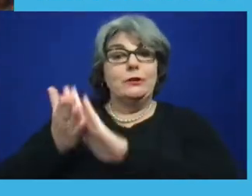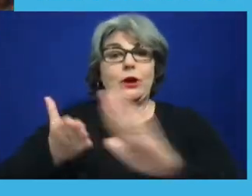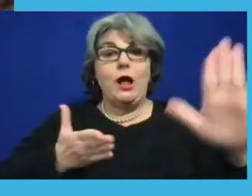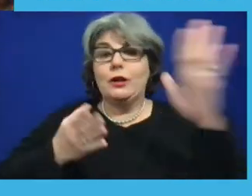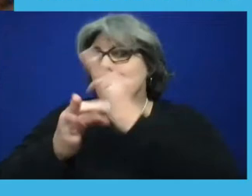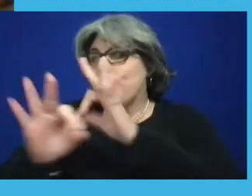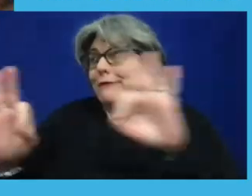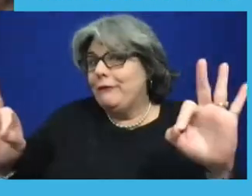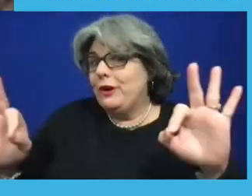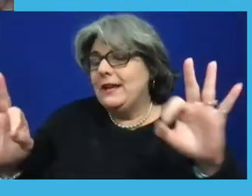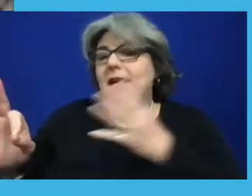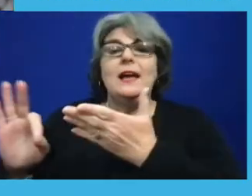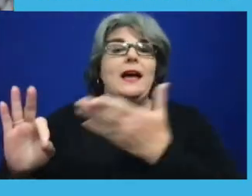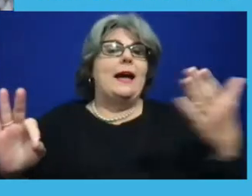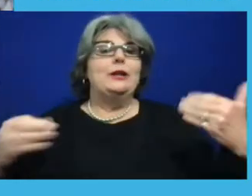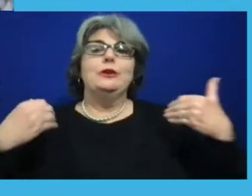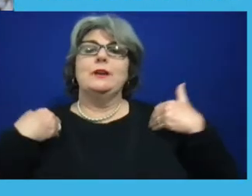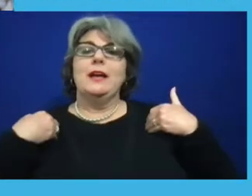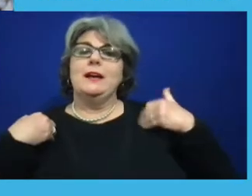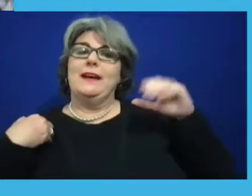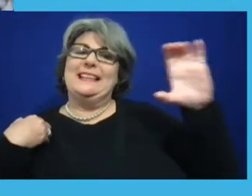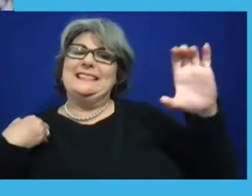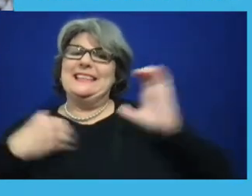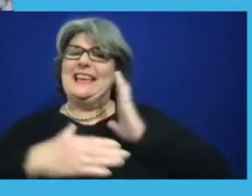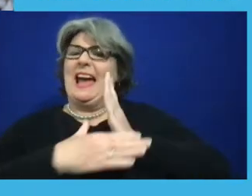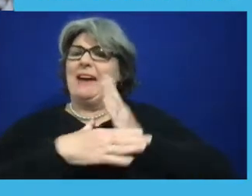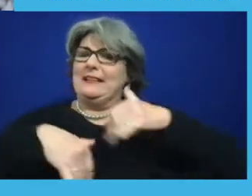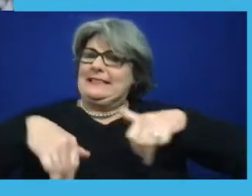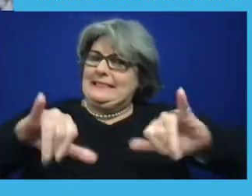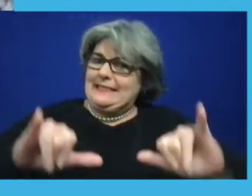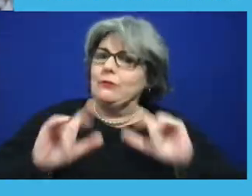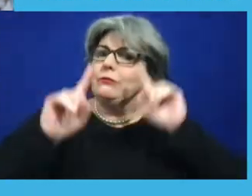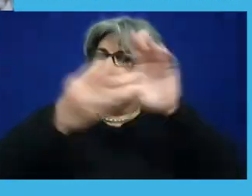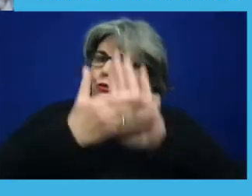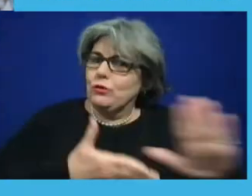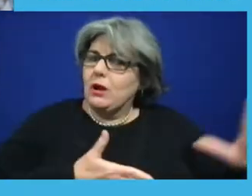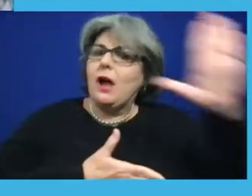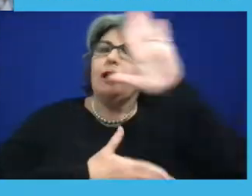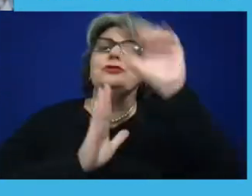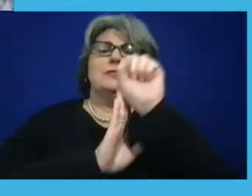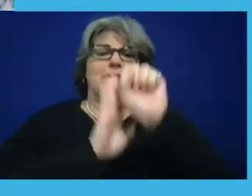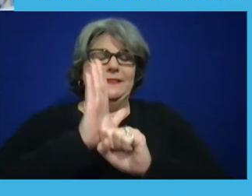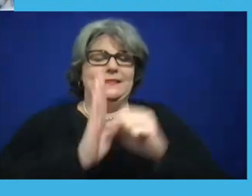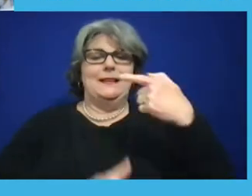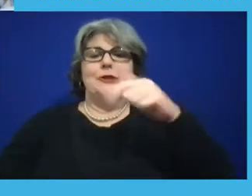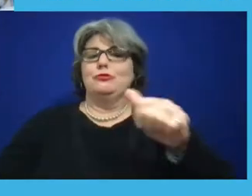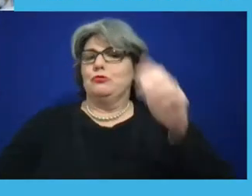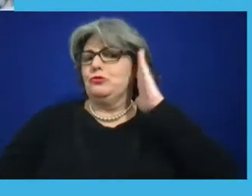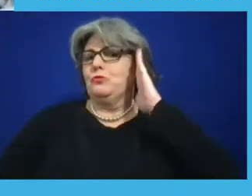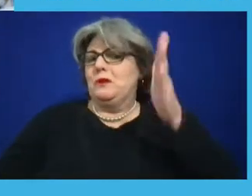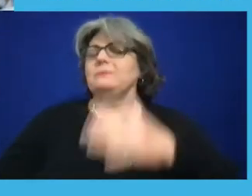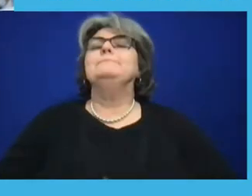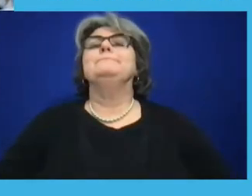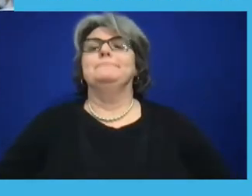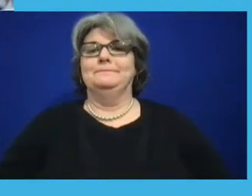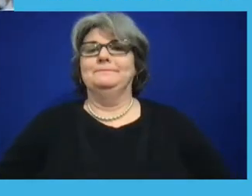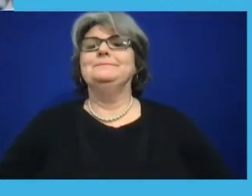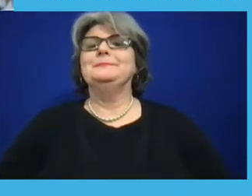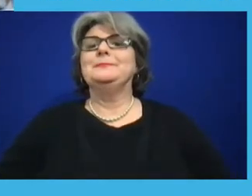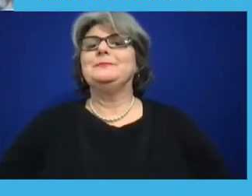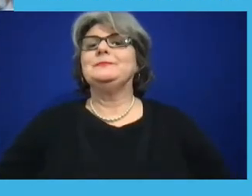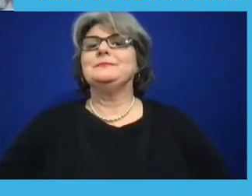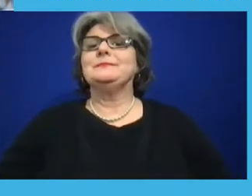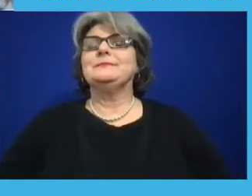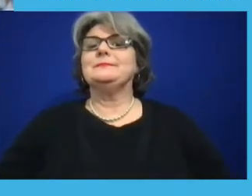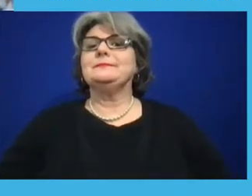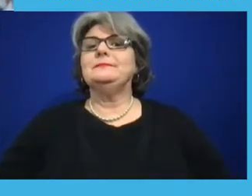I will make sure our college students can go to technical college for free and that you can have a C average and still see your way to college